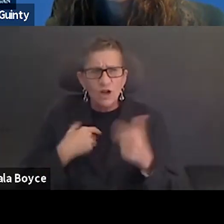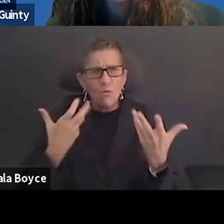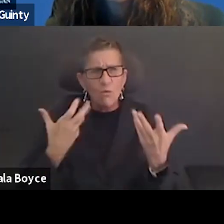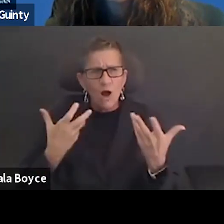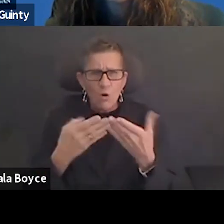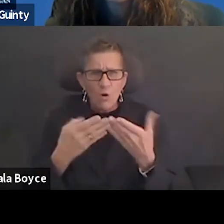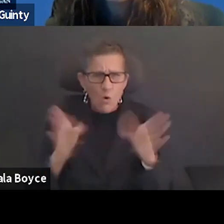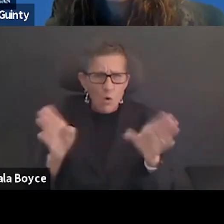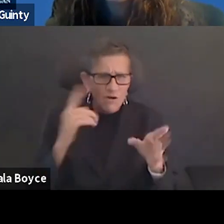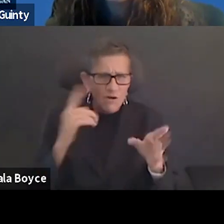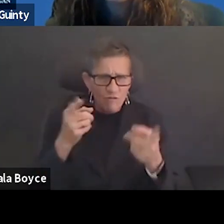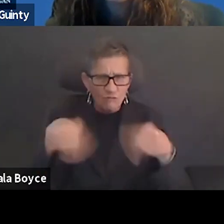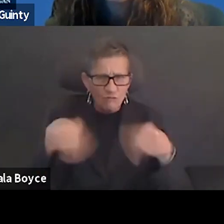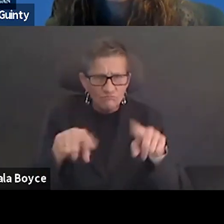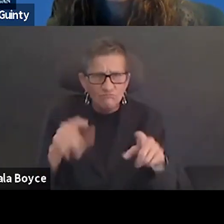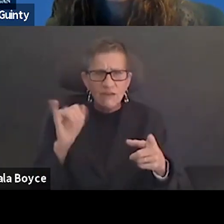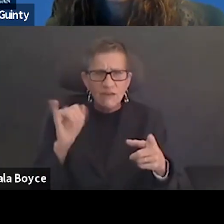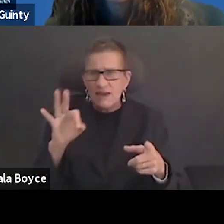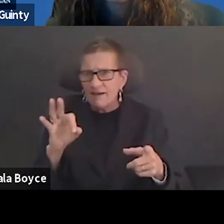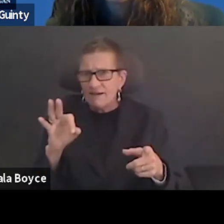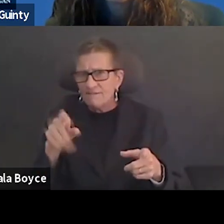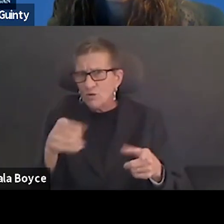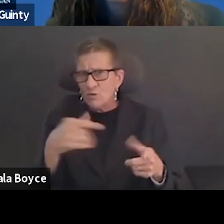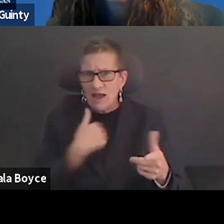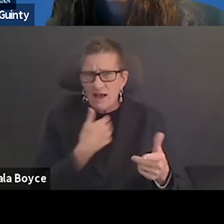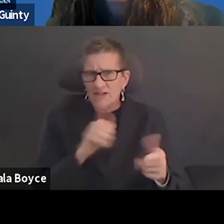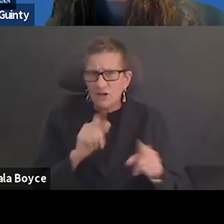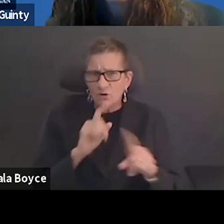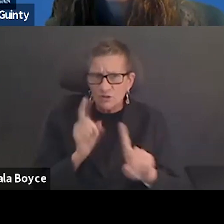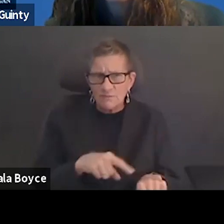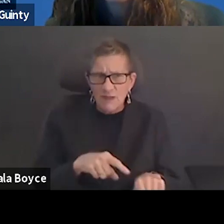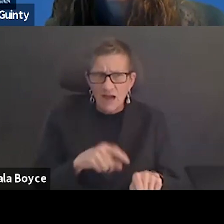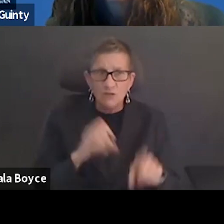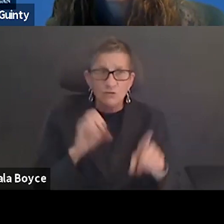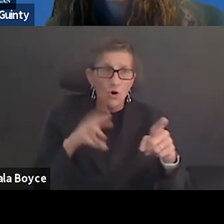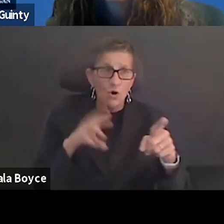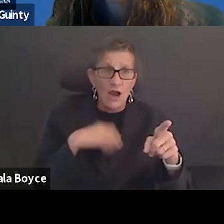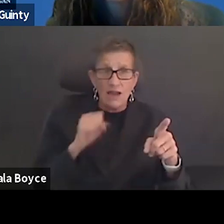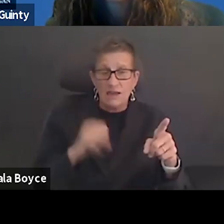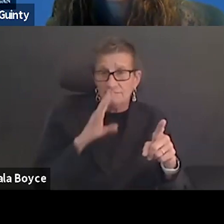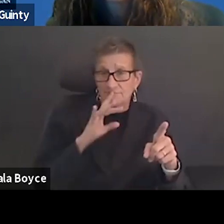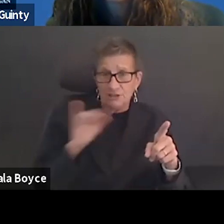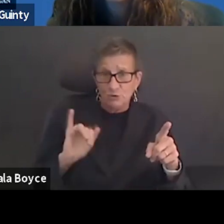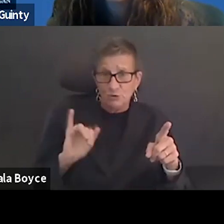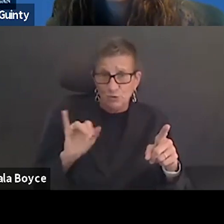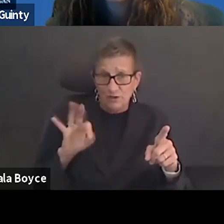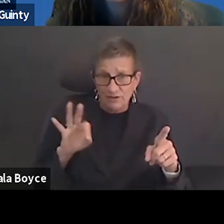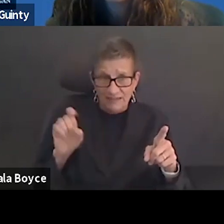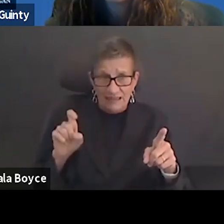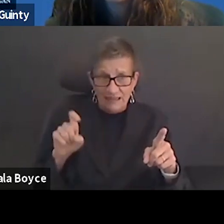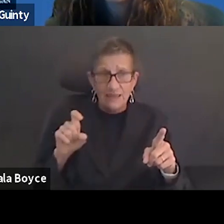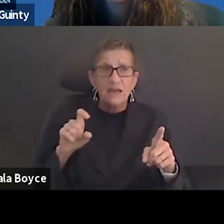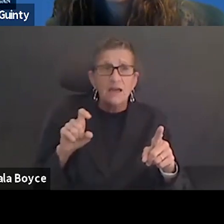in case folks have responses, or I could speak to this as well if needed. But